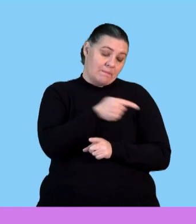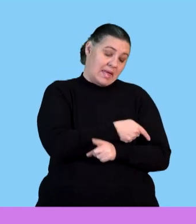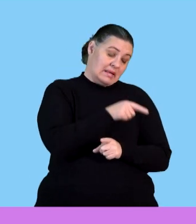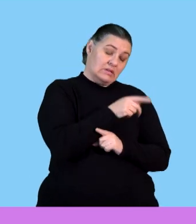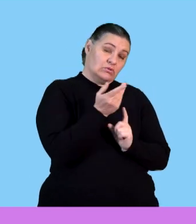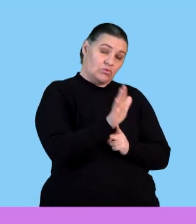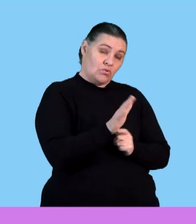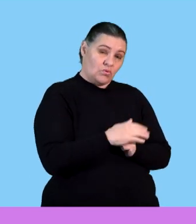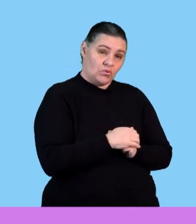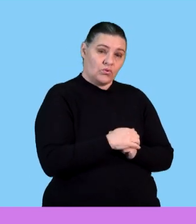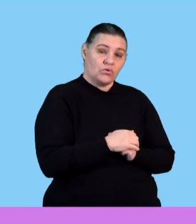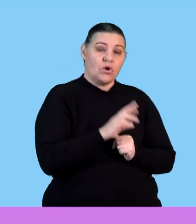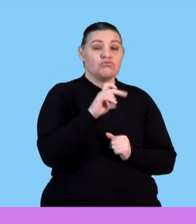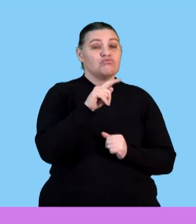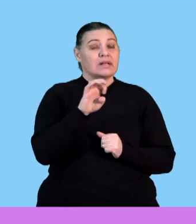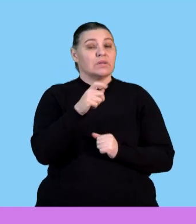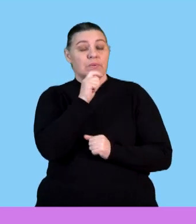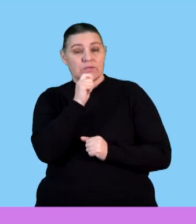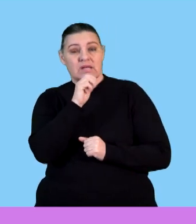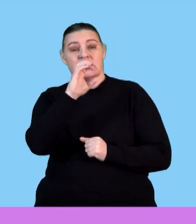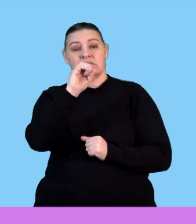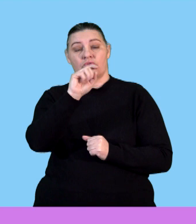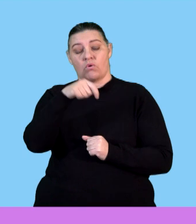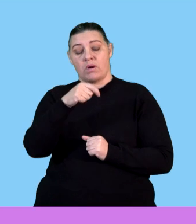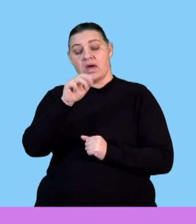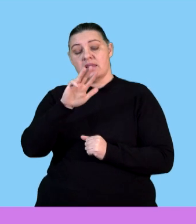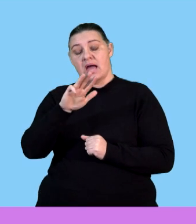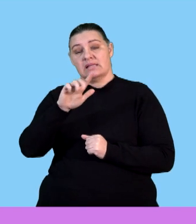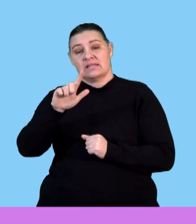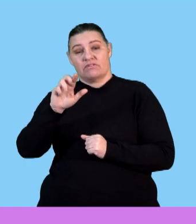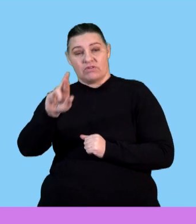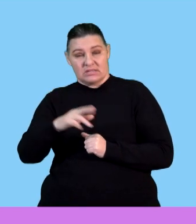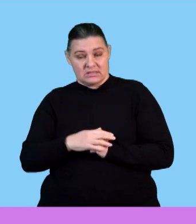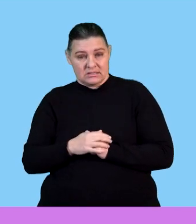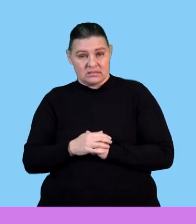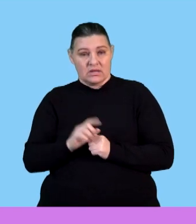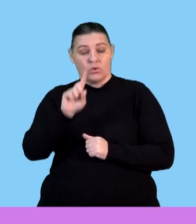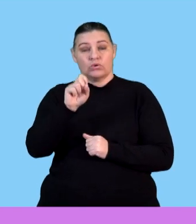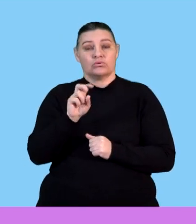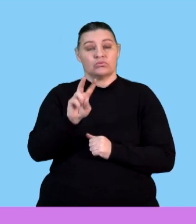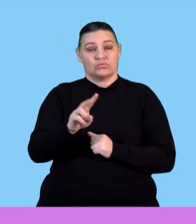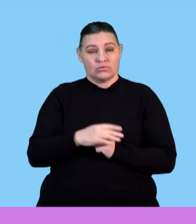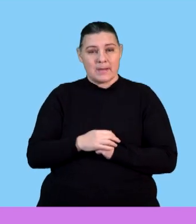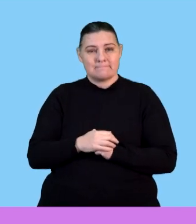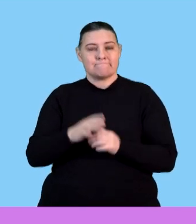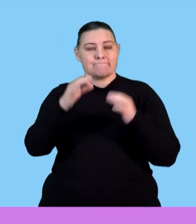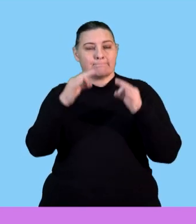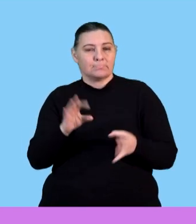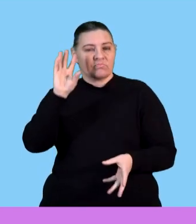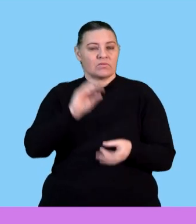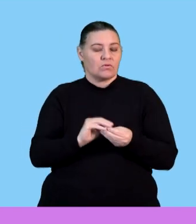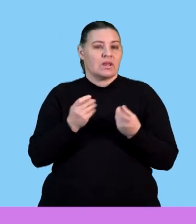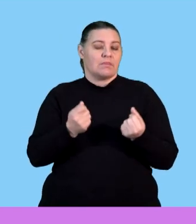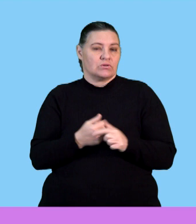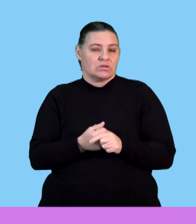for a second to show you guys. The rate we're using is 0,97 rand. Right, question 2. Determine the